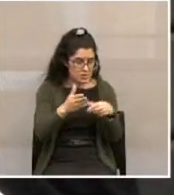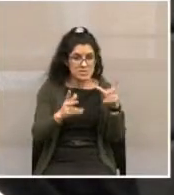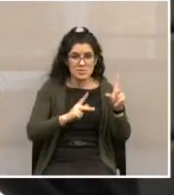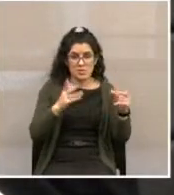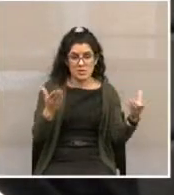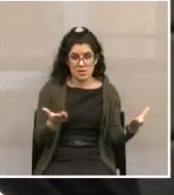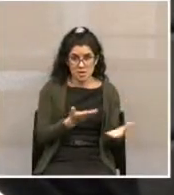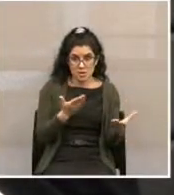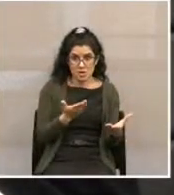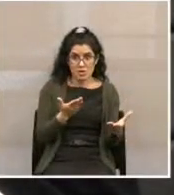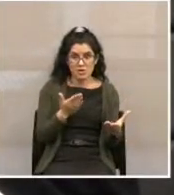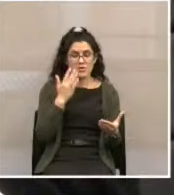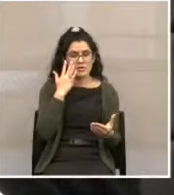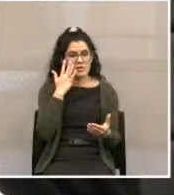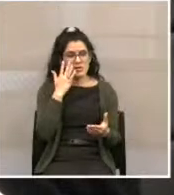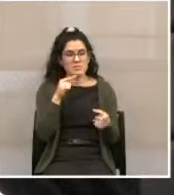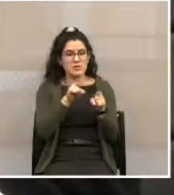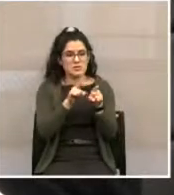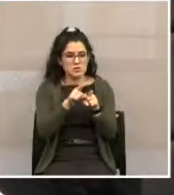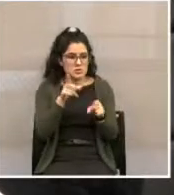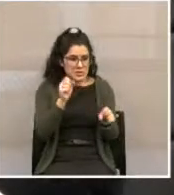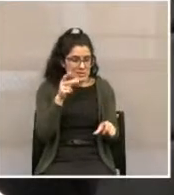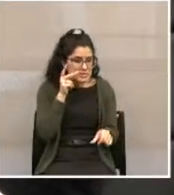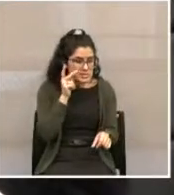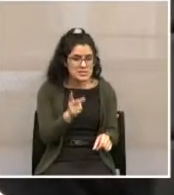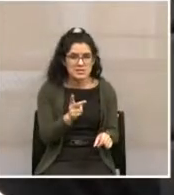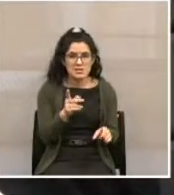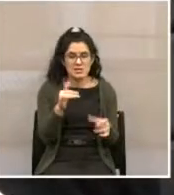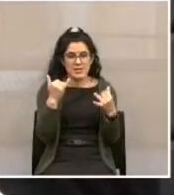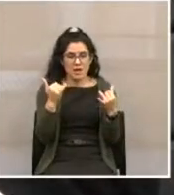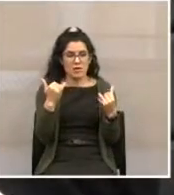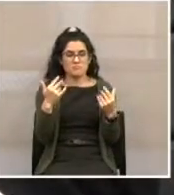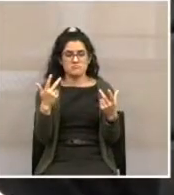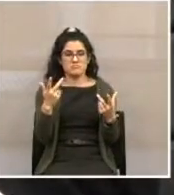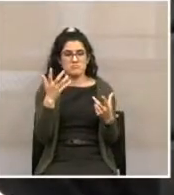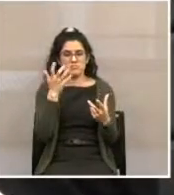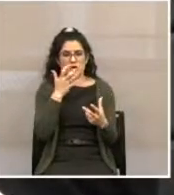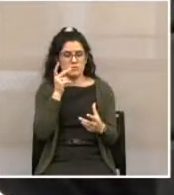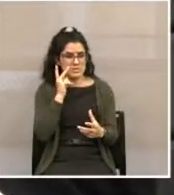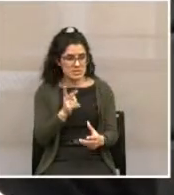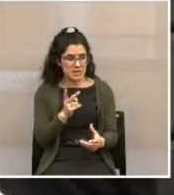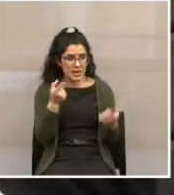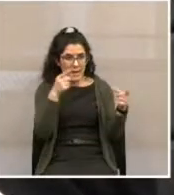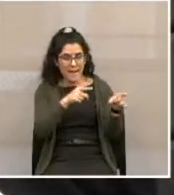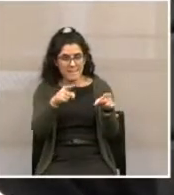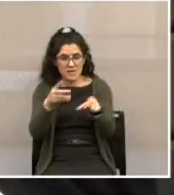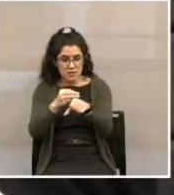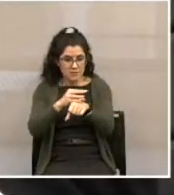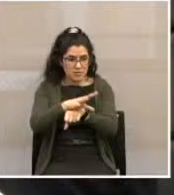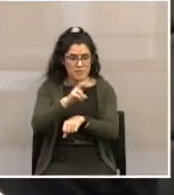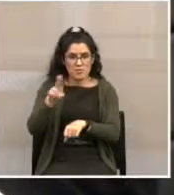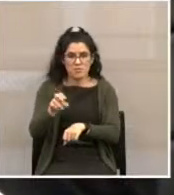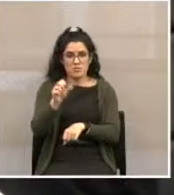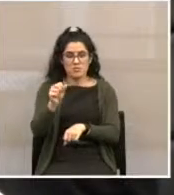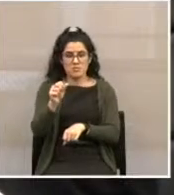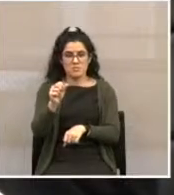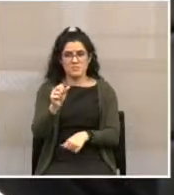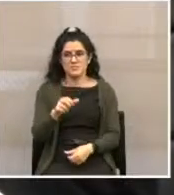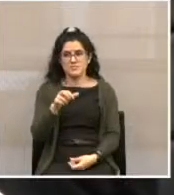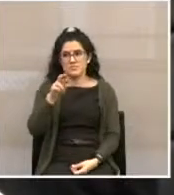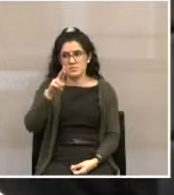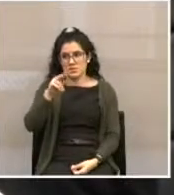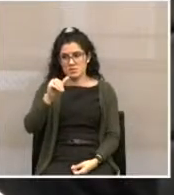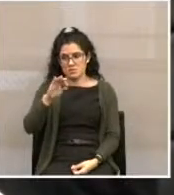most visible and the most extreme version of a Latin American country attempting to influence U.S. political races.